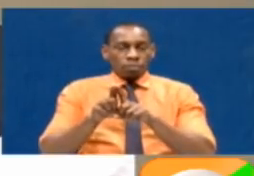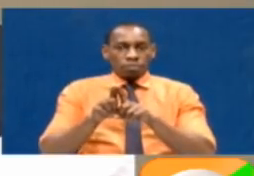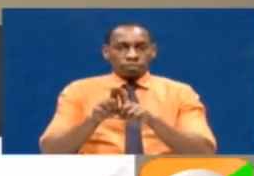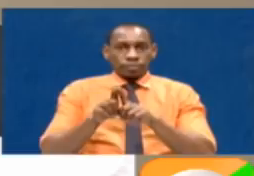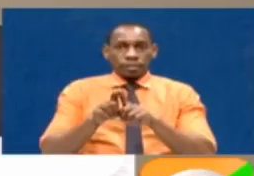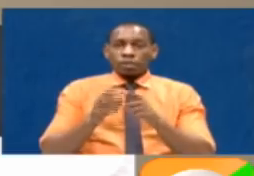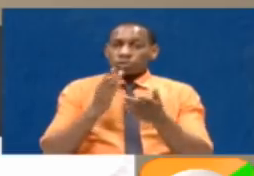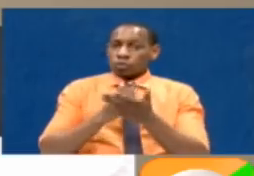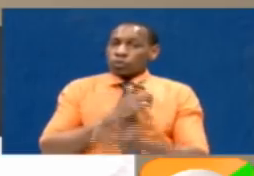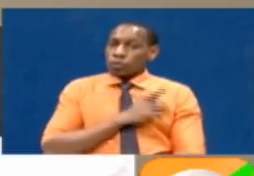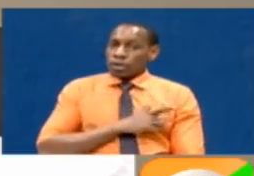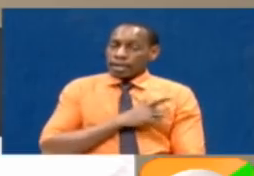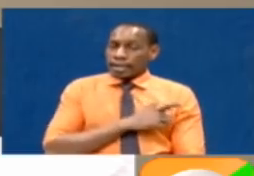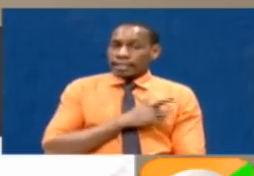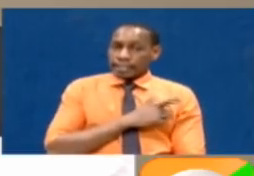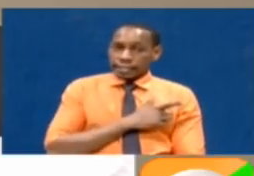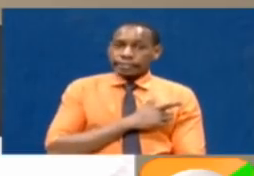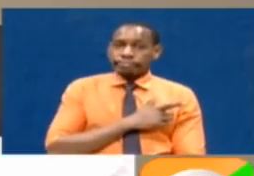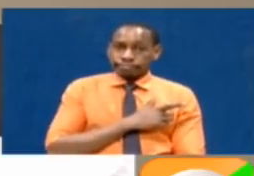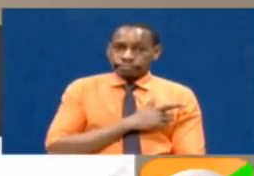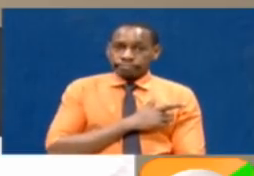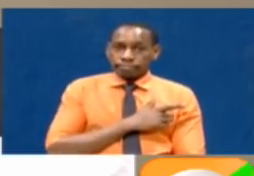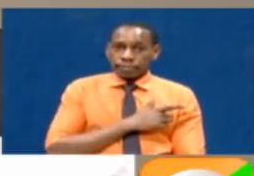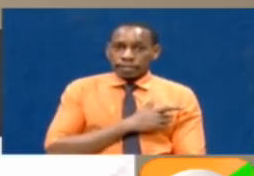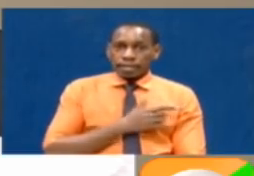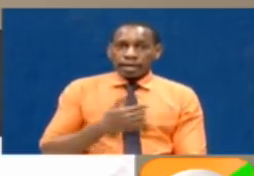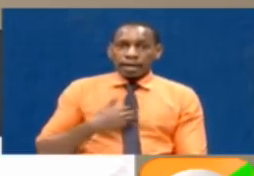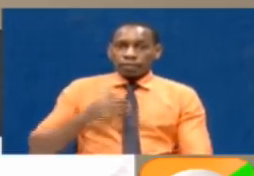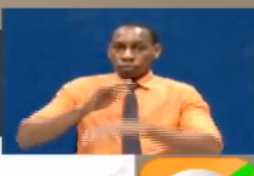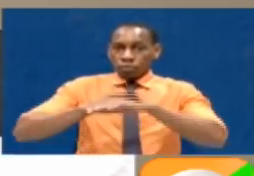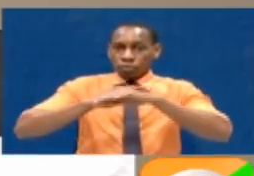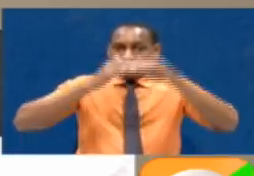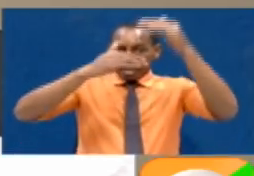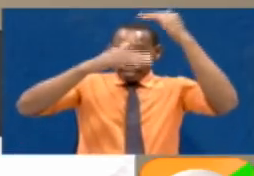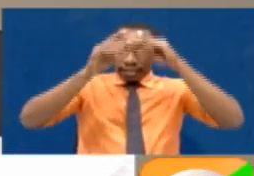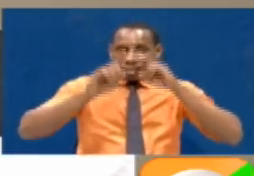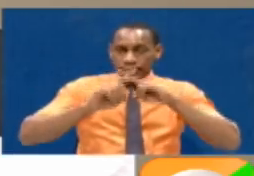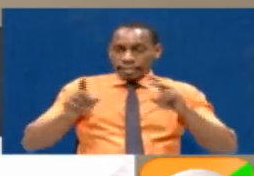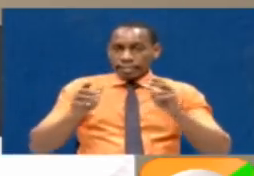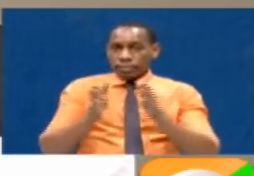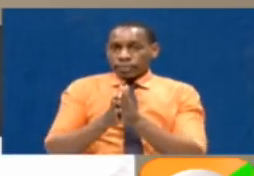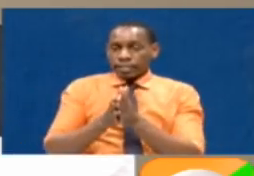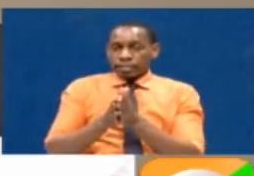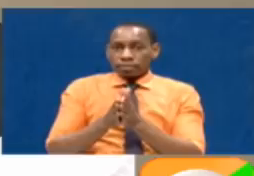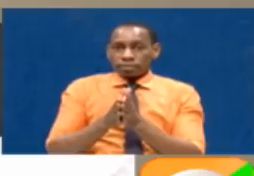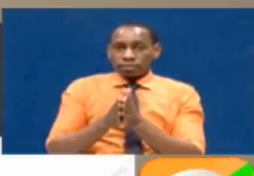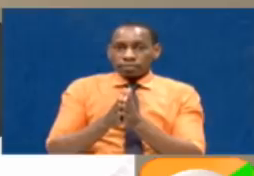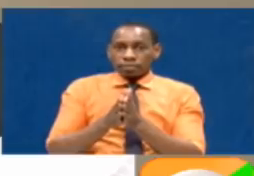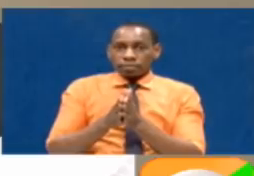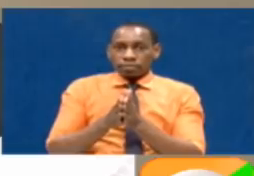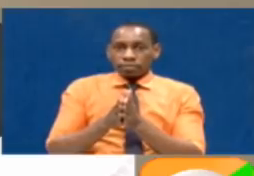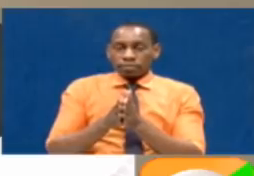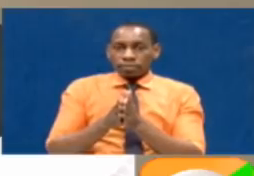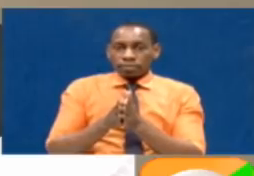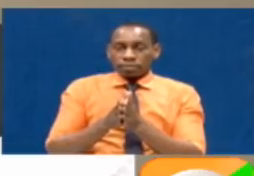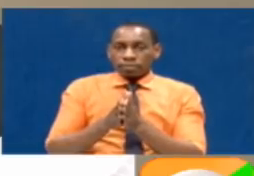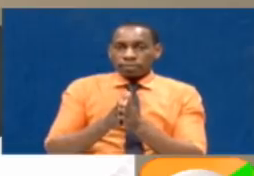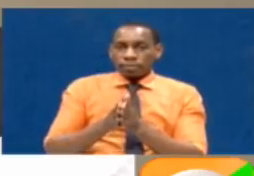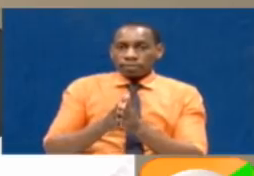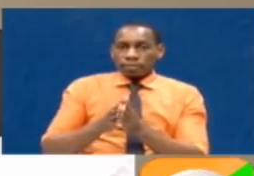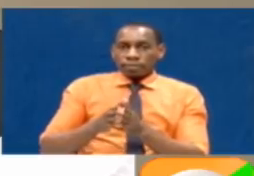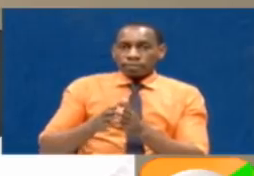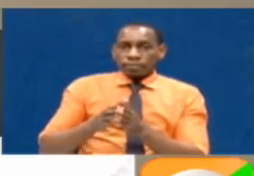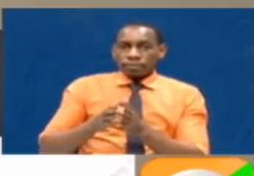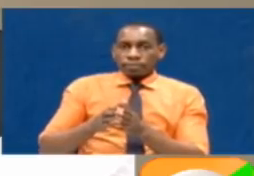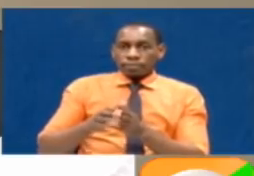I've been lucky to get through and get a great career, starting with Pricewaterhouse and